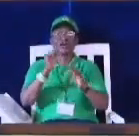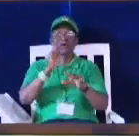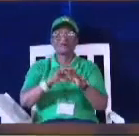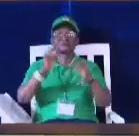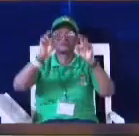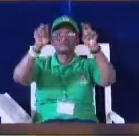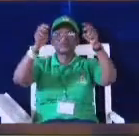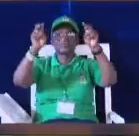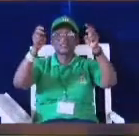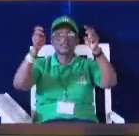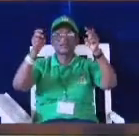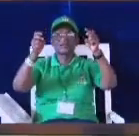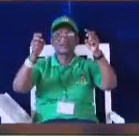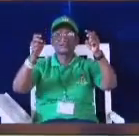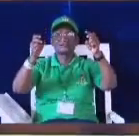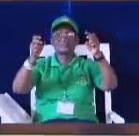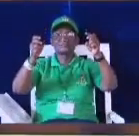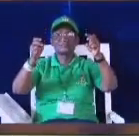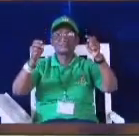topic